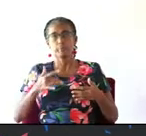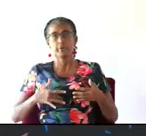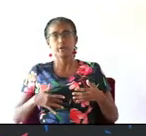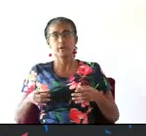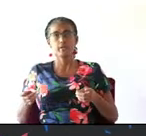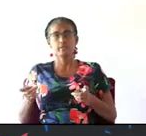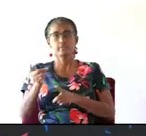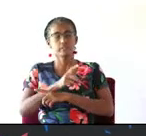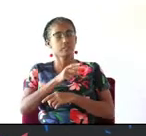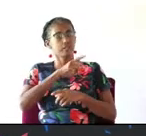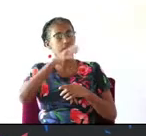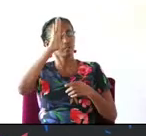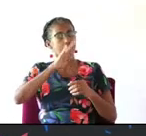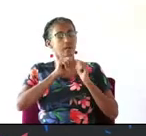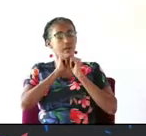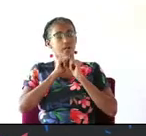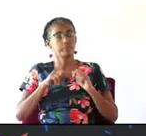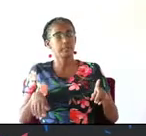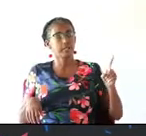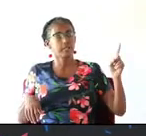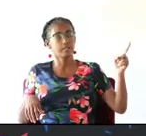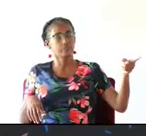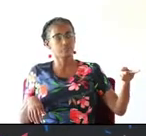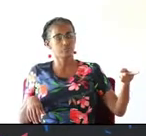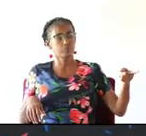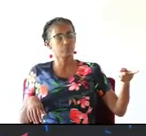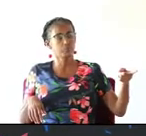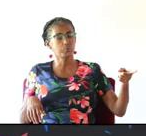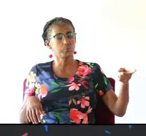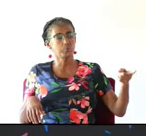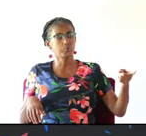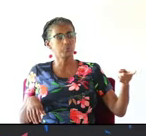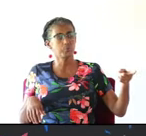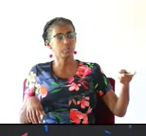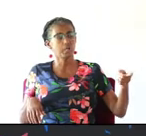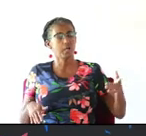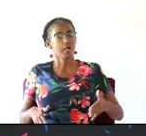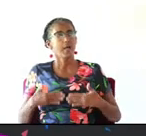Happy birthday, God bless you.